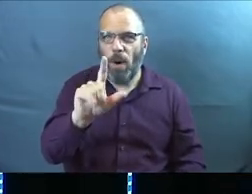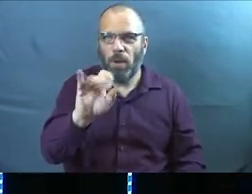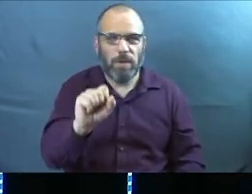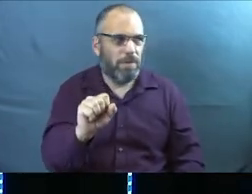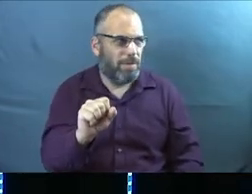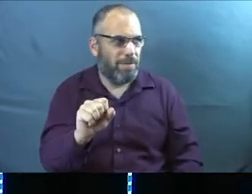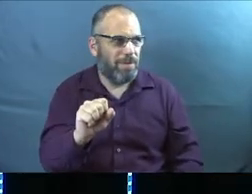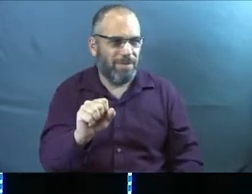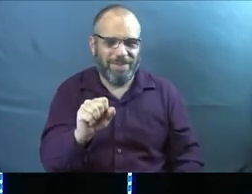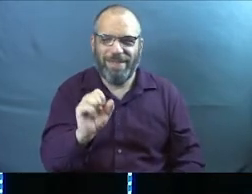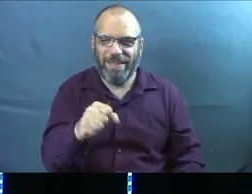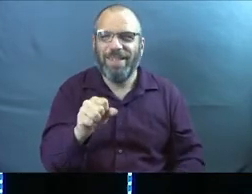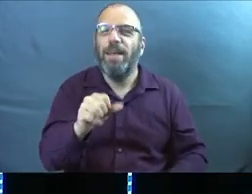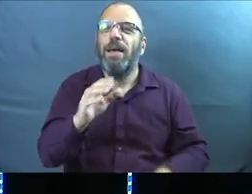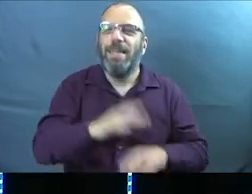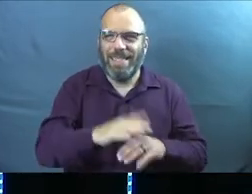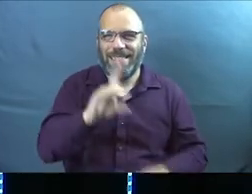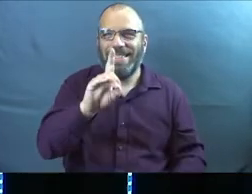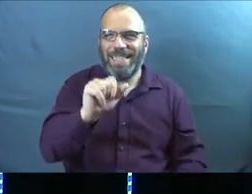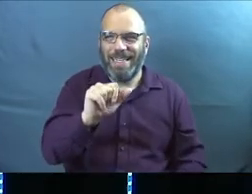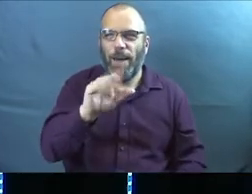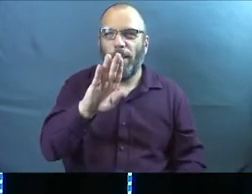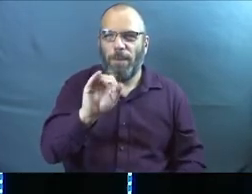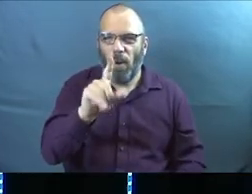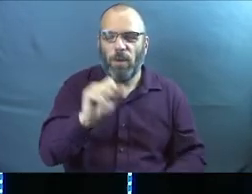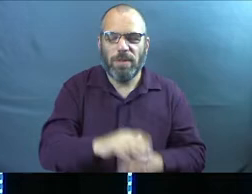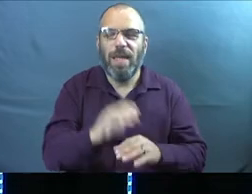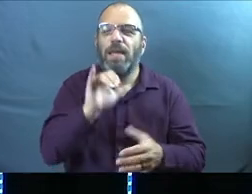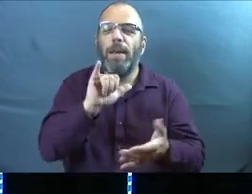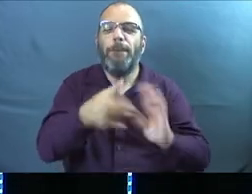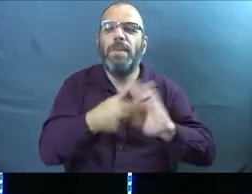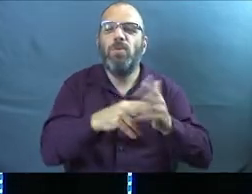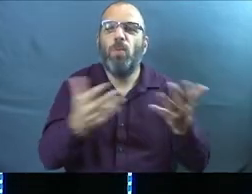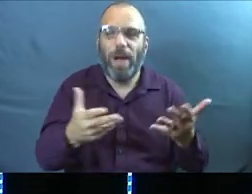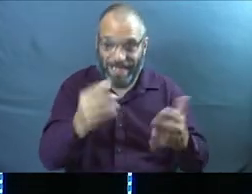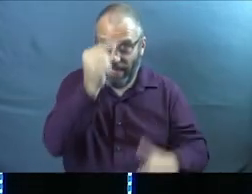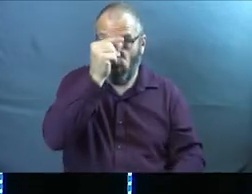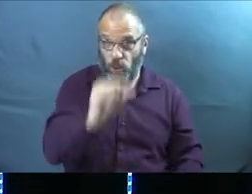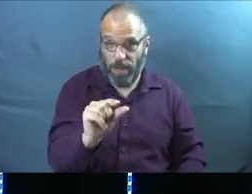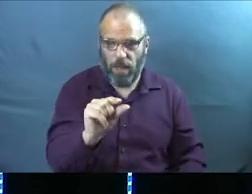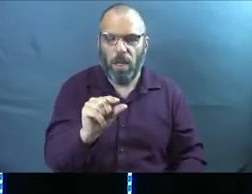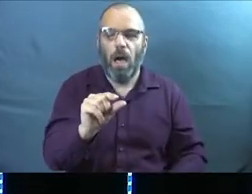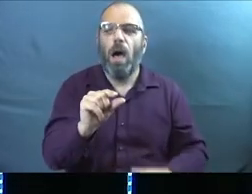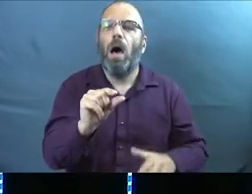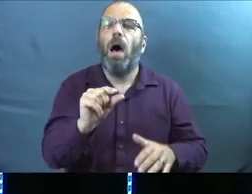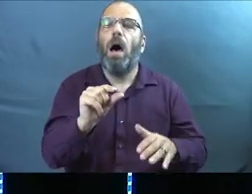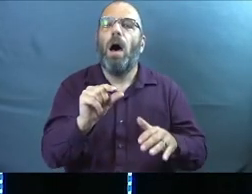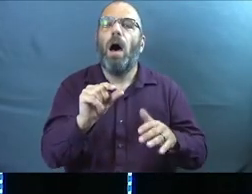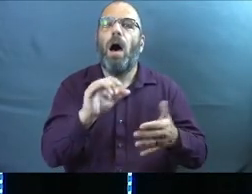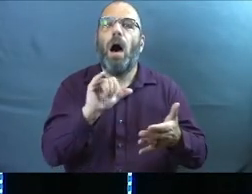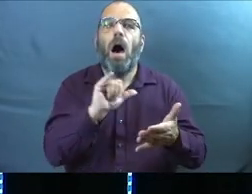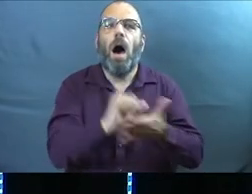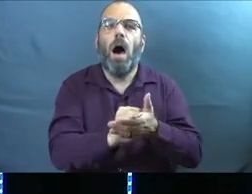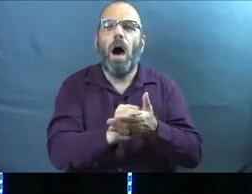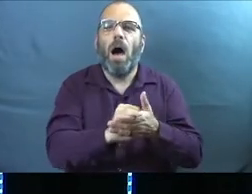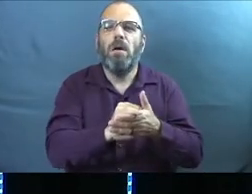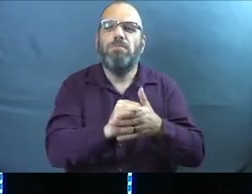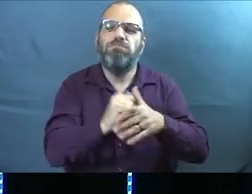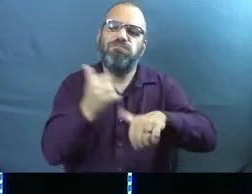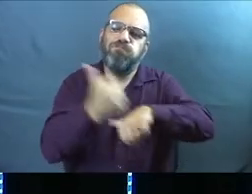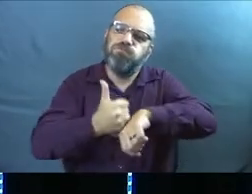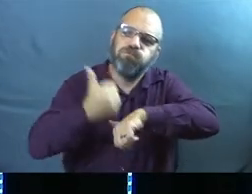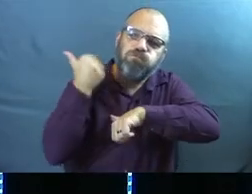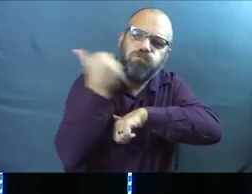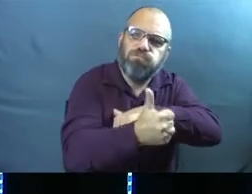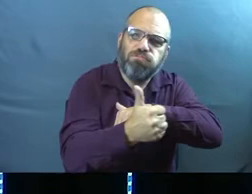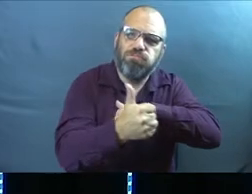I'm pronouncing that right, but I'm just going to go with it. Diabolos, right? What diabolos means in the Greek is the slanderer or the accuser. That's